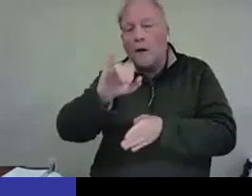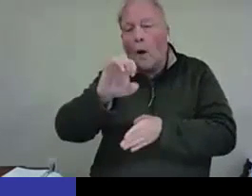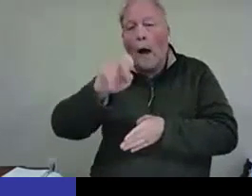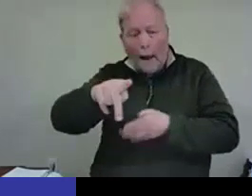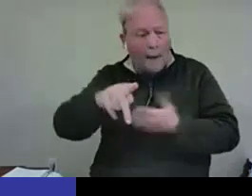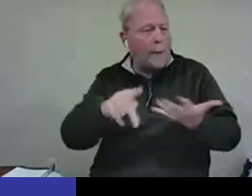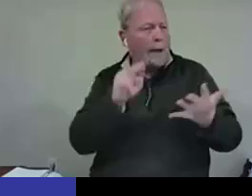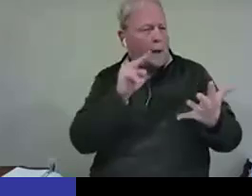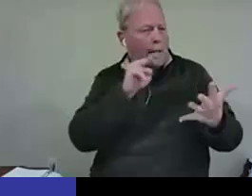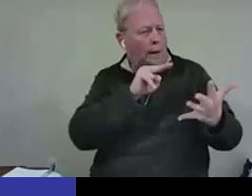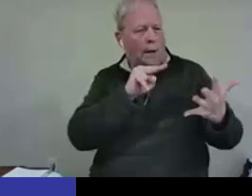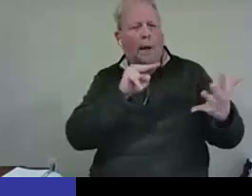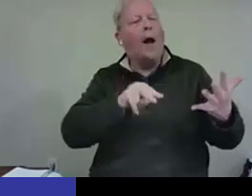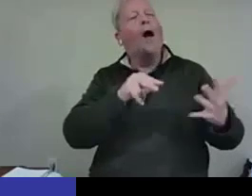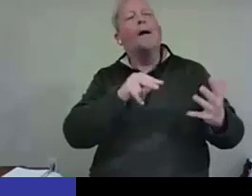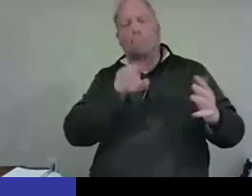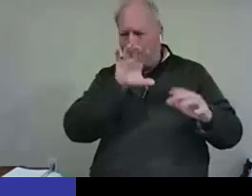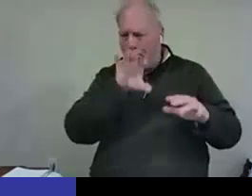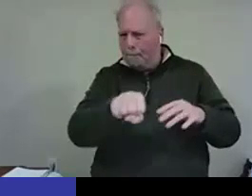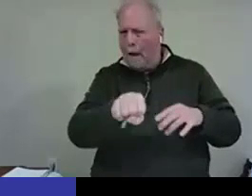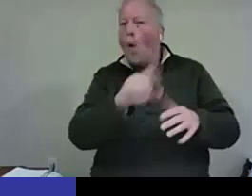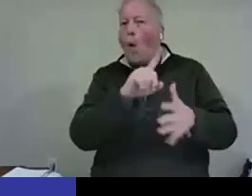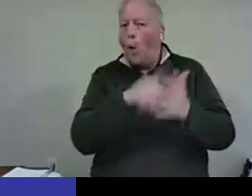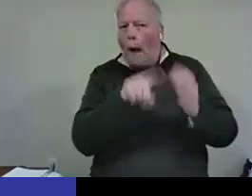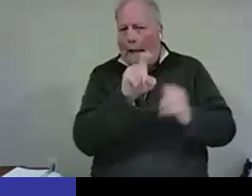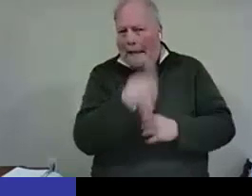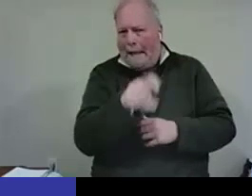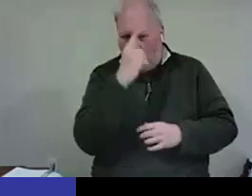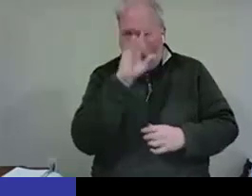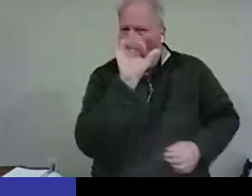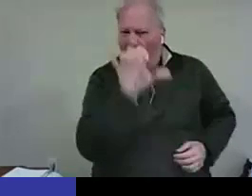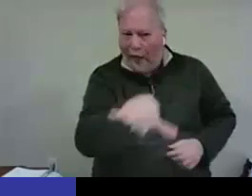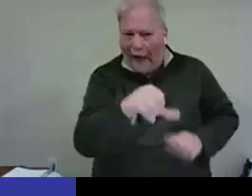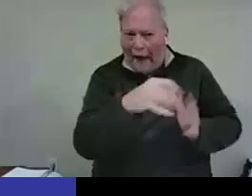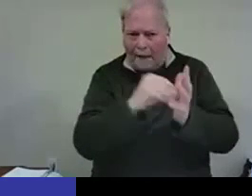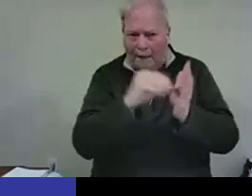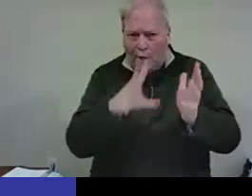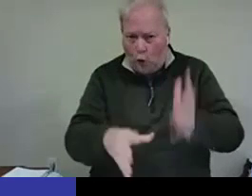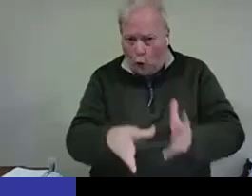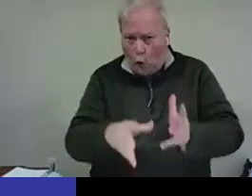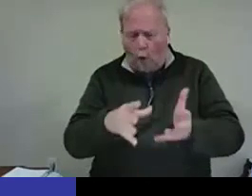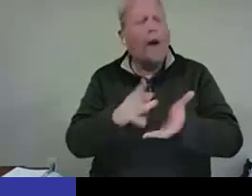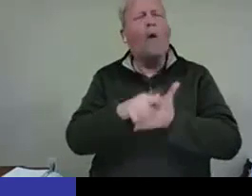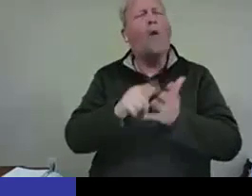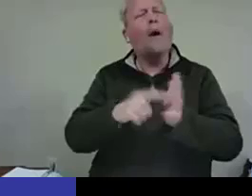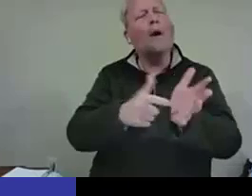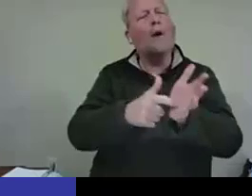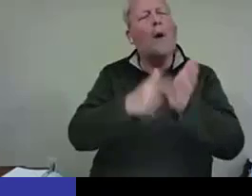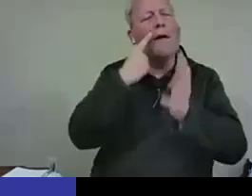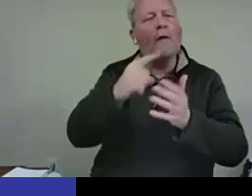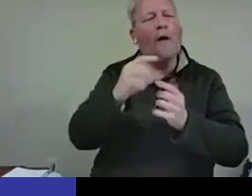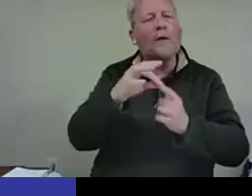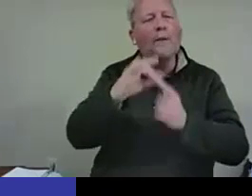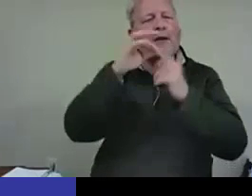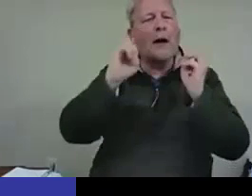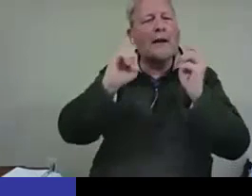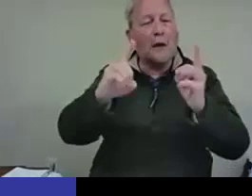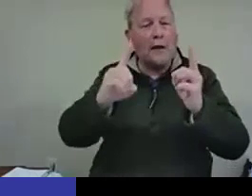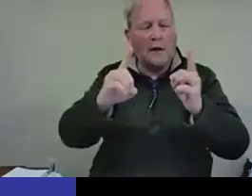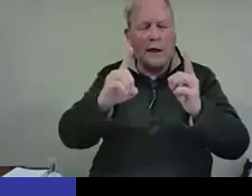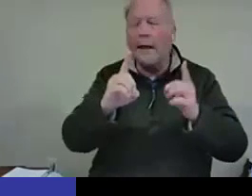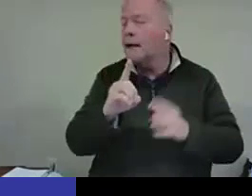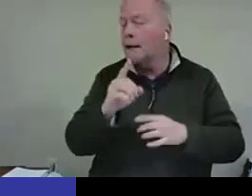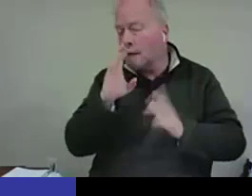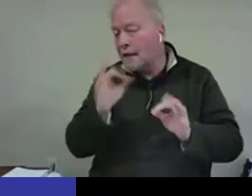anything about the student that may be needed to determine special education eligibility, and if the student is determined